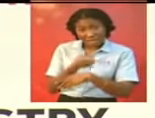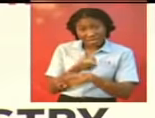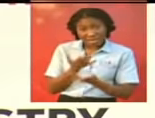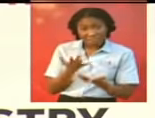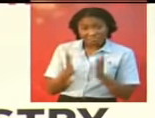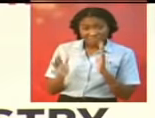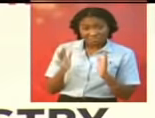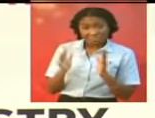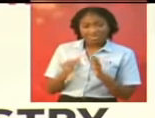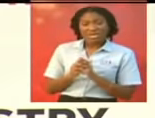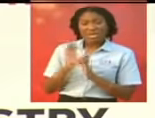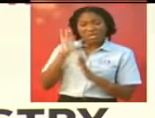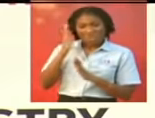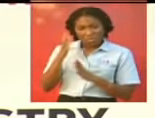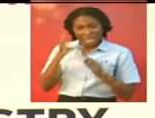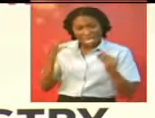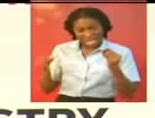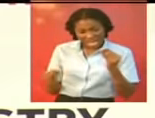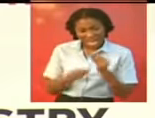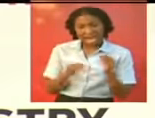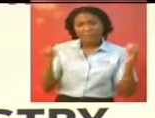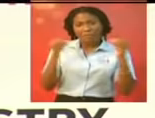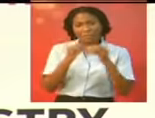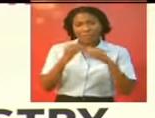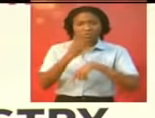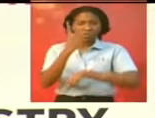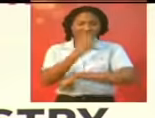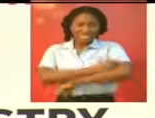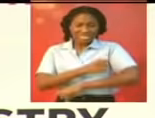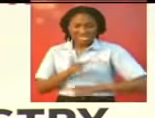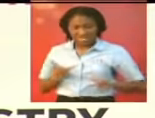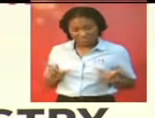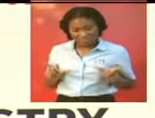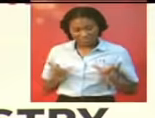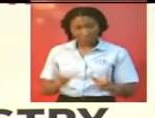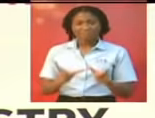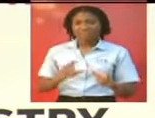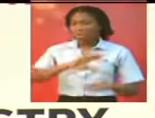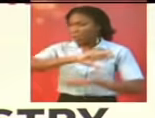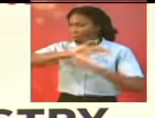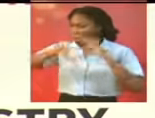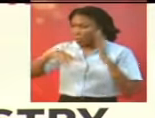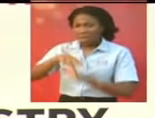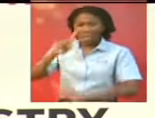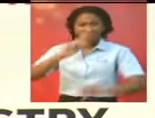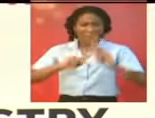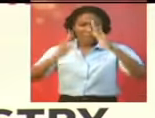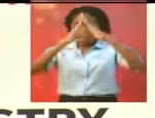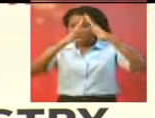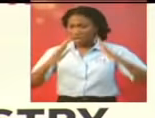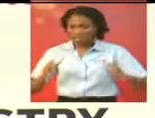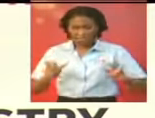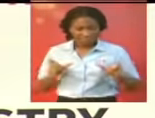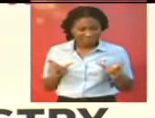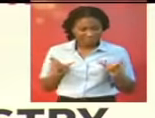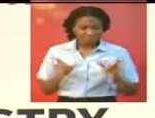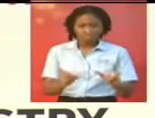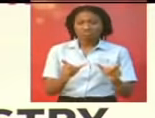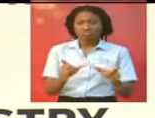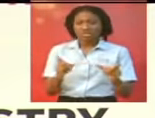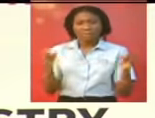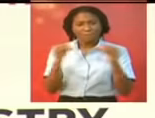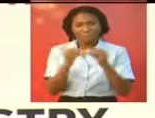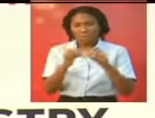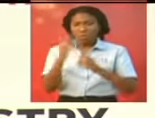days after, contracts the virus newly, then the household sometimes is put a little further down in terms of the number of